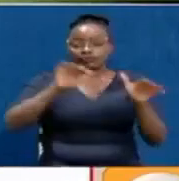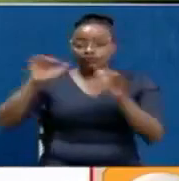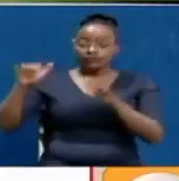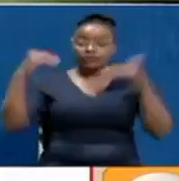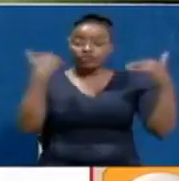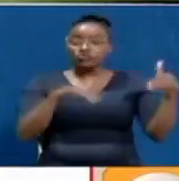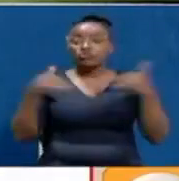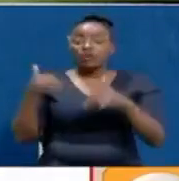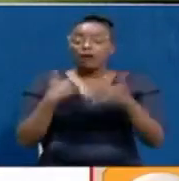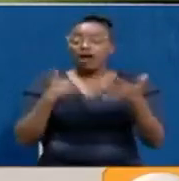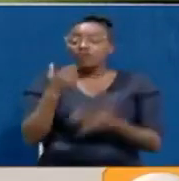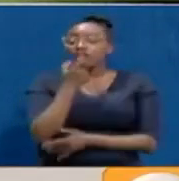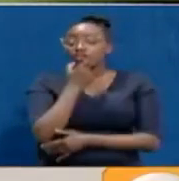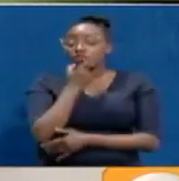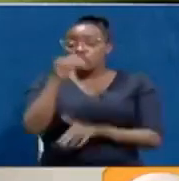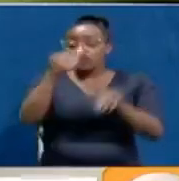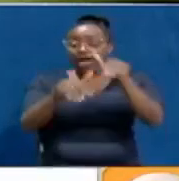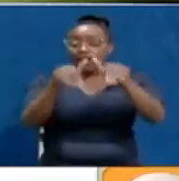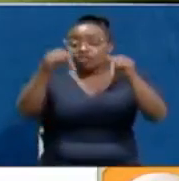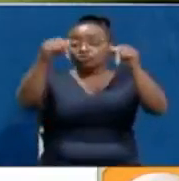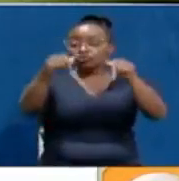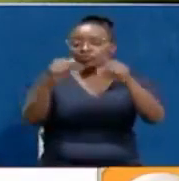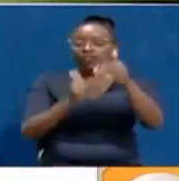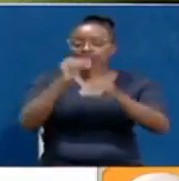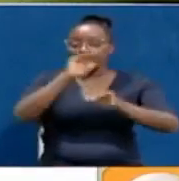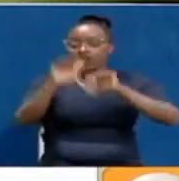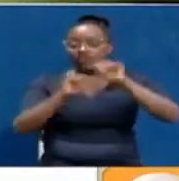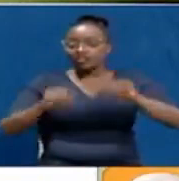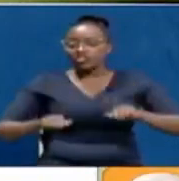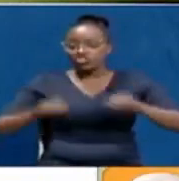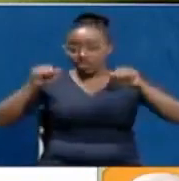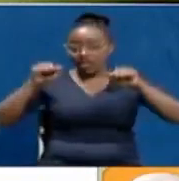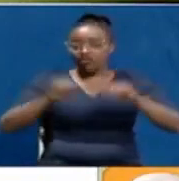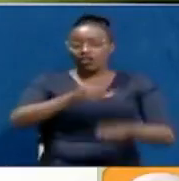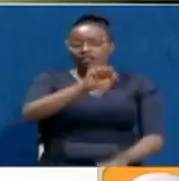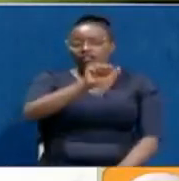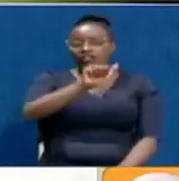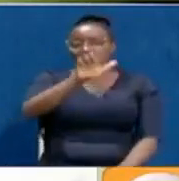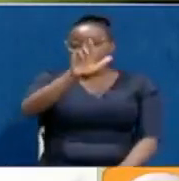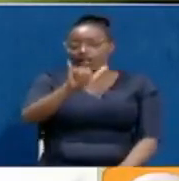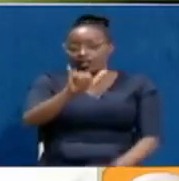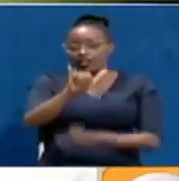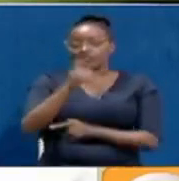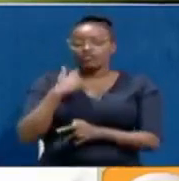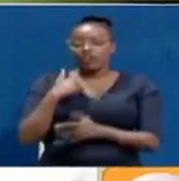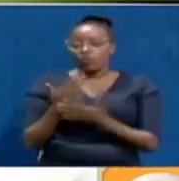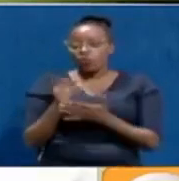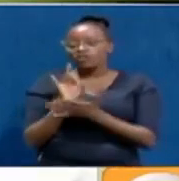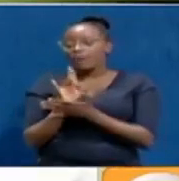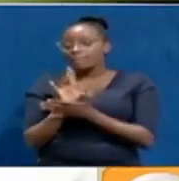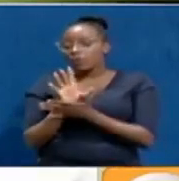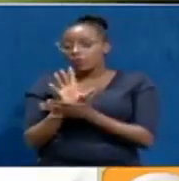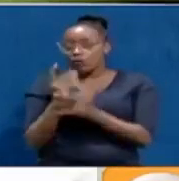And there was drama at the Gor Mahia elections today after the vice chair candidate, Sali Bolo, was ejected